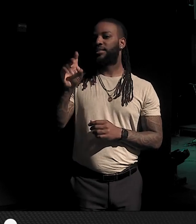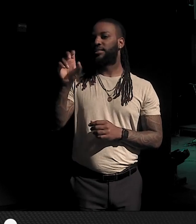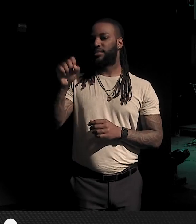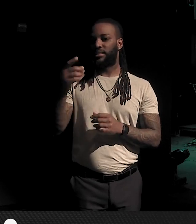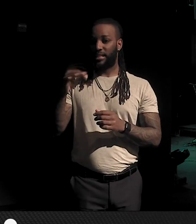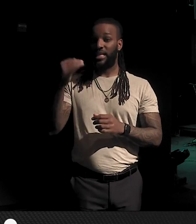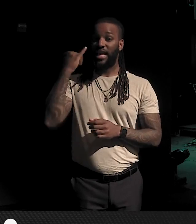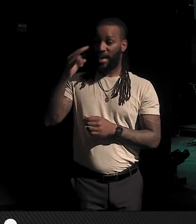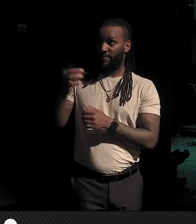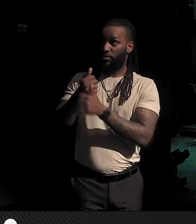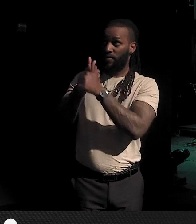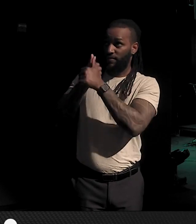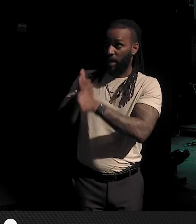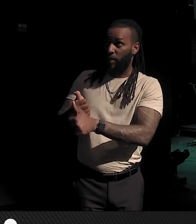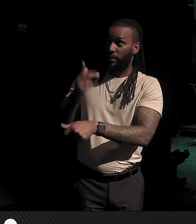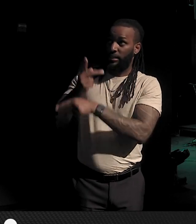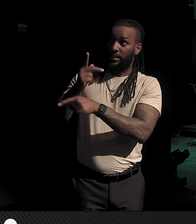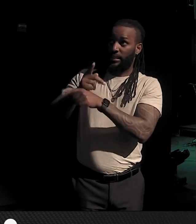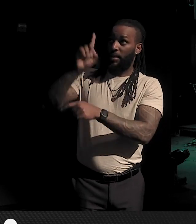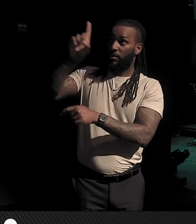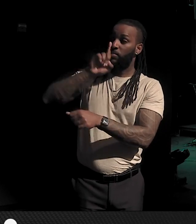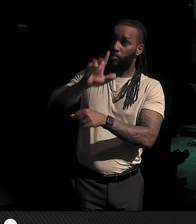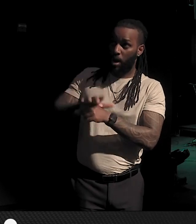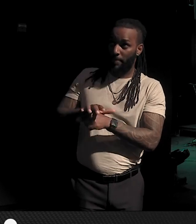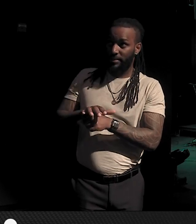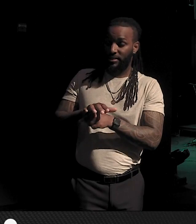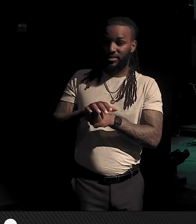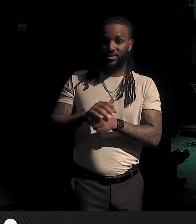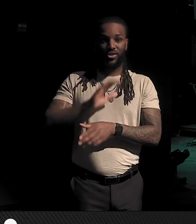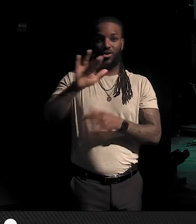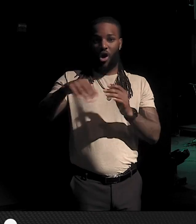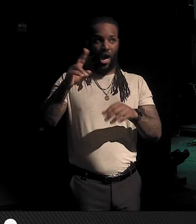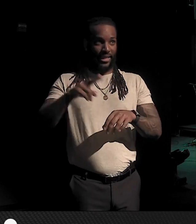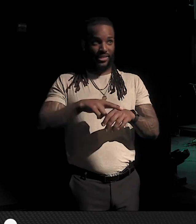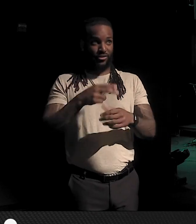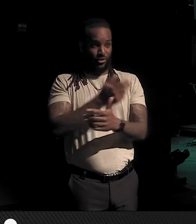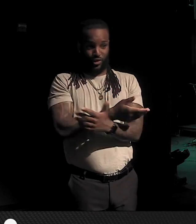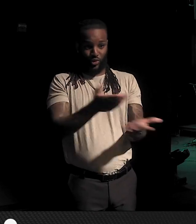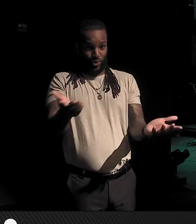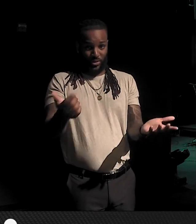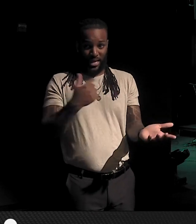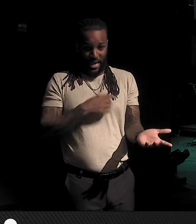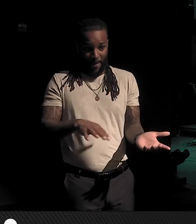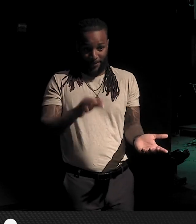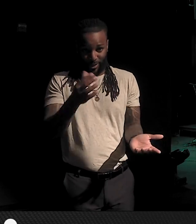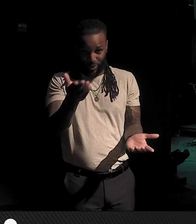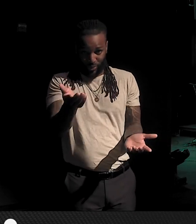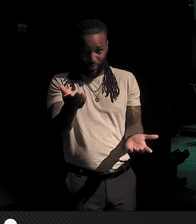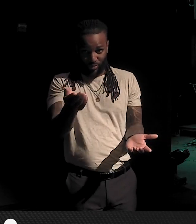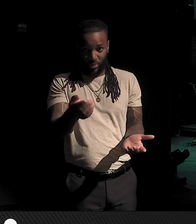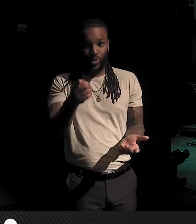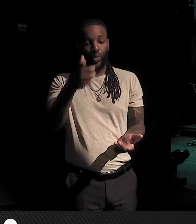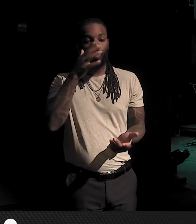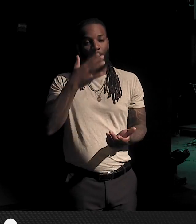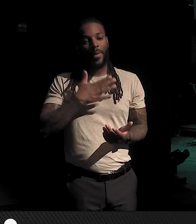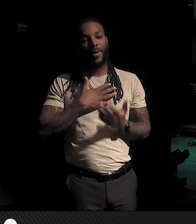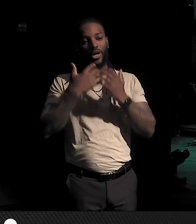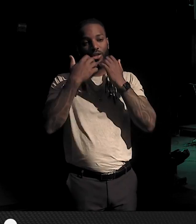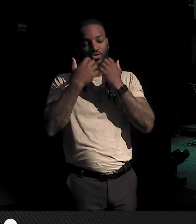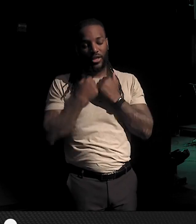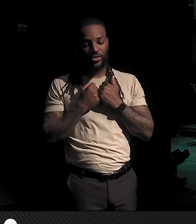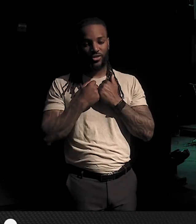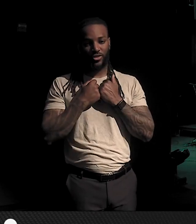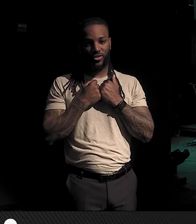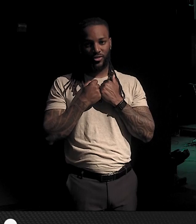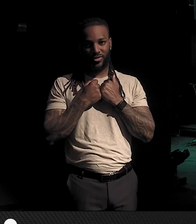fully and you keep my covenant, then out of all the nations, it's you. I pick you. You're going to be my treasured